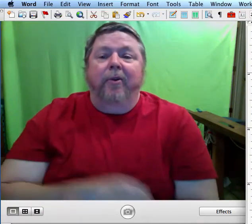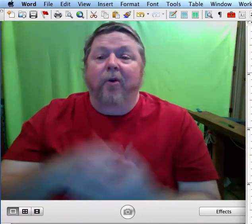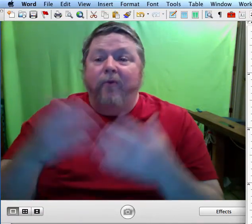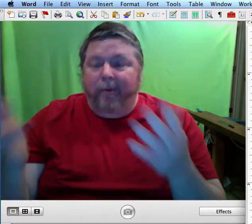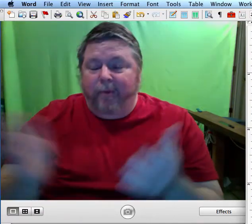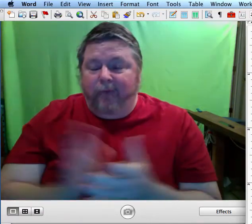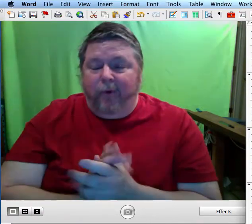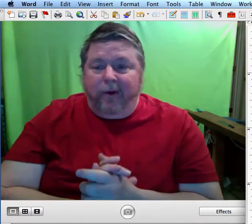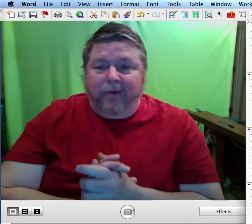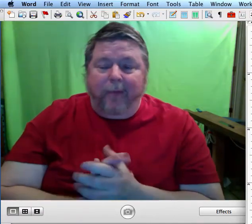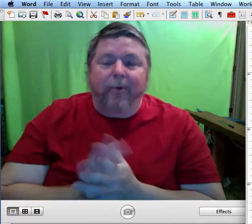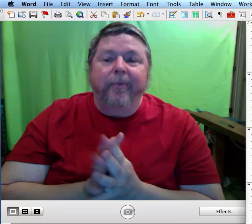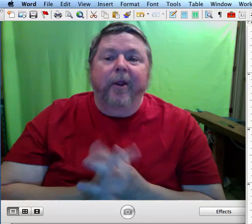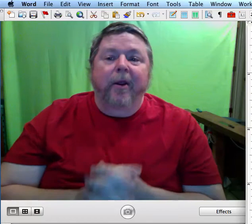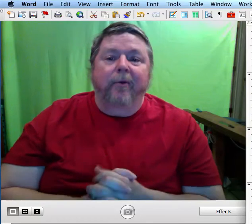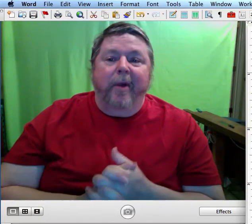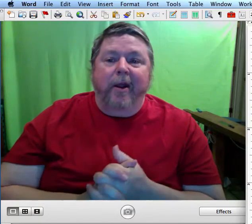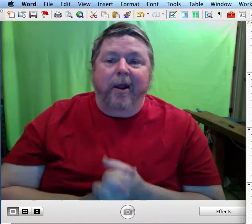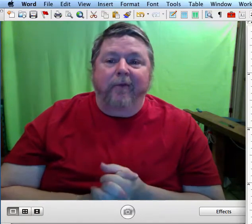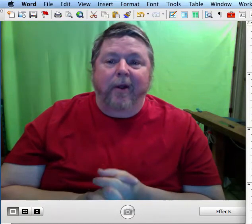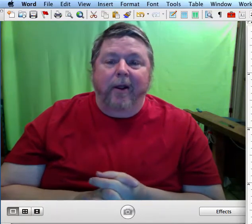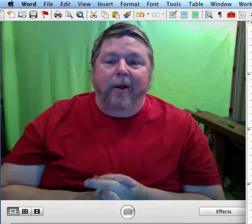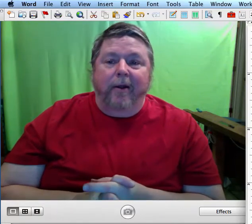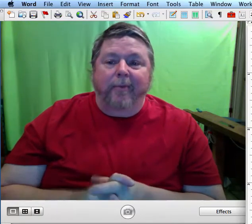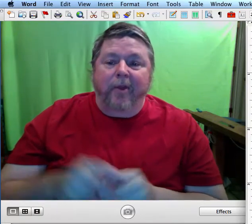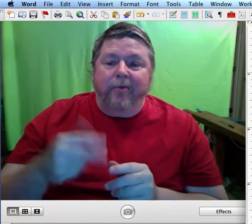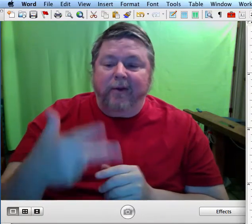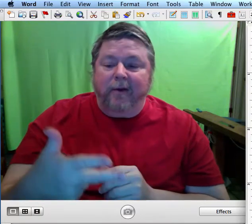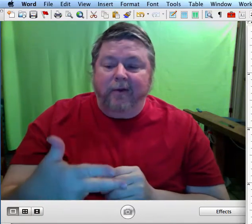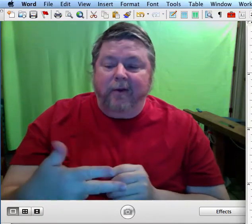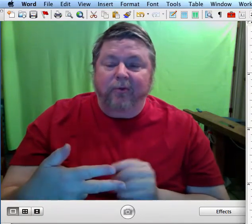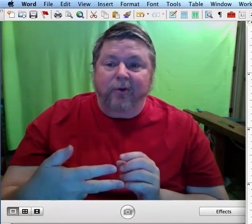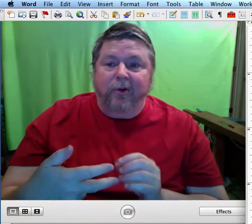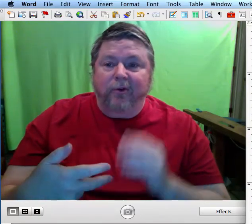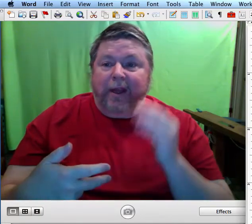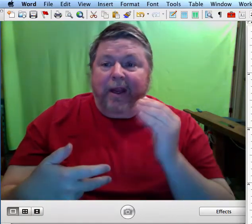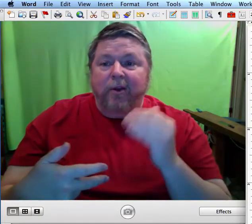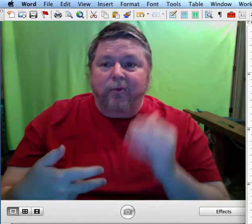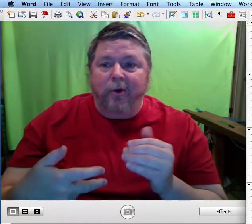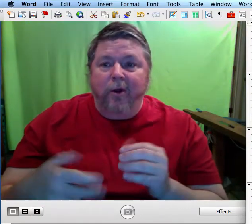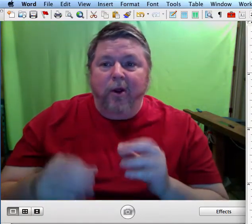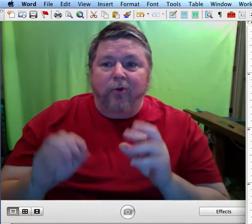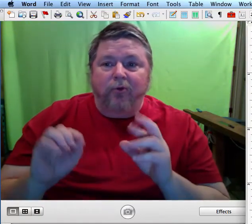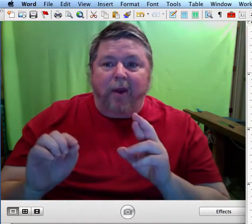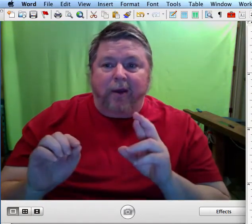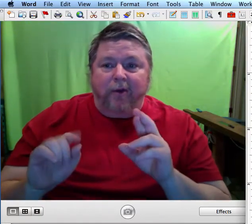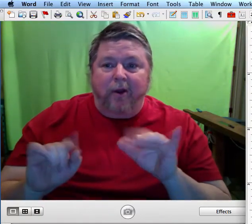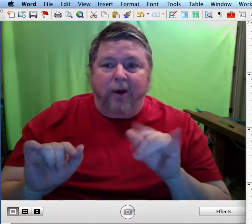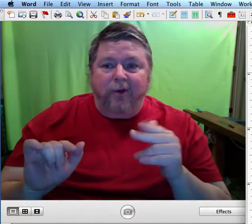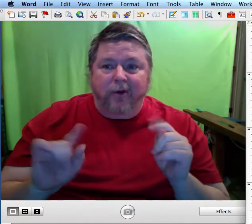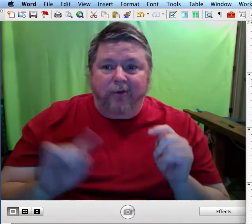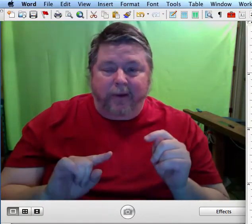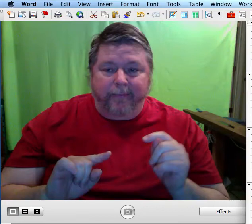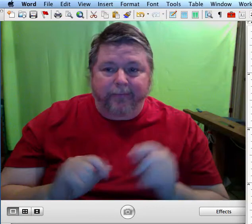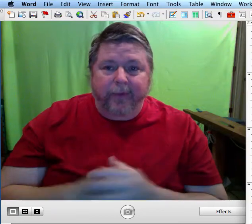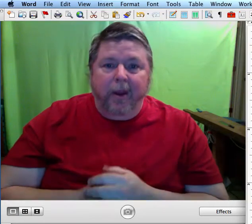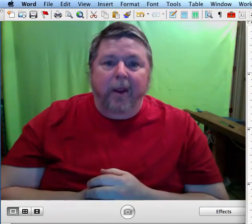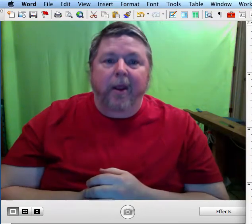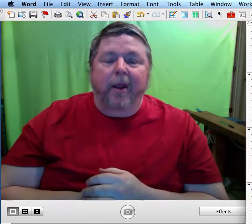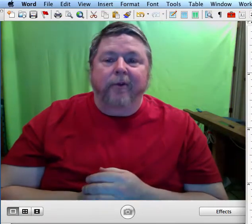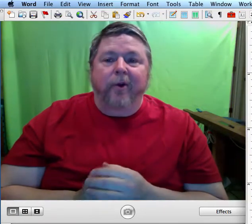And, for example, we might have three sentences which use the English word right, R-I-G-H-T.